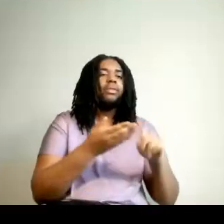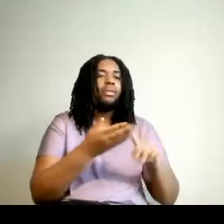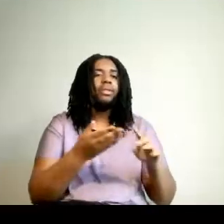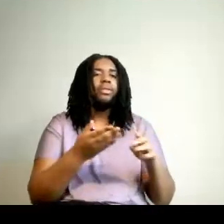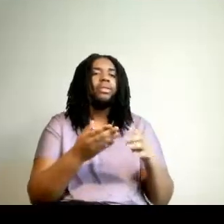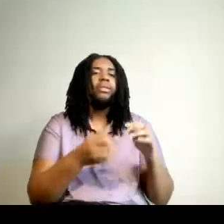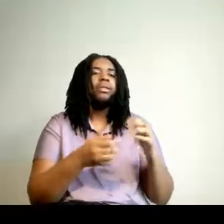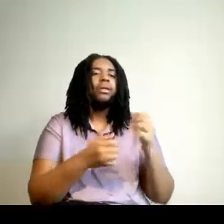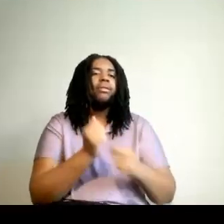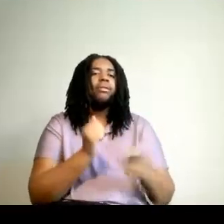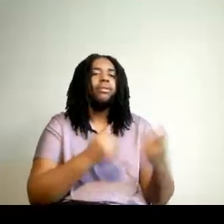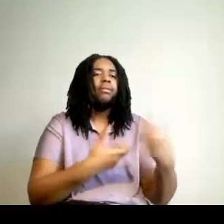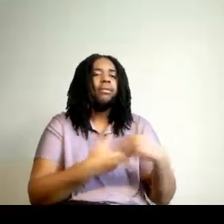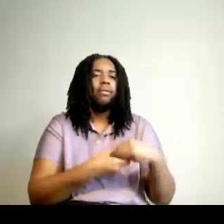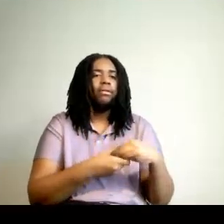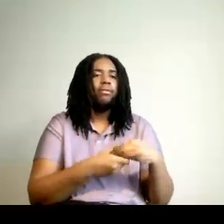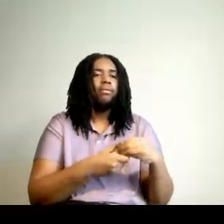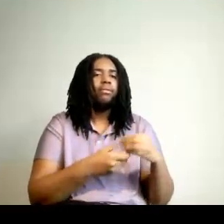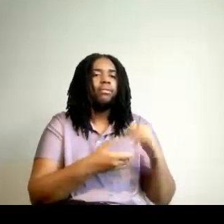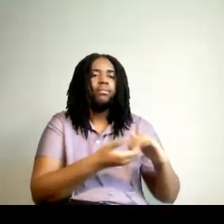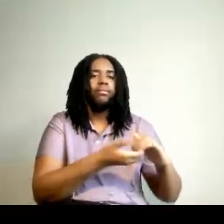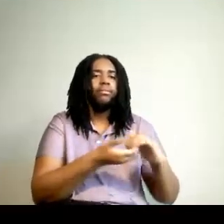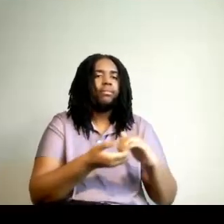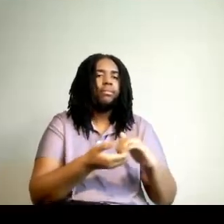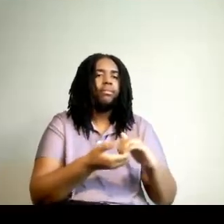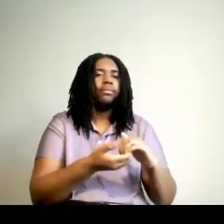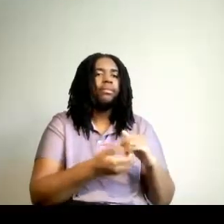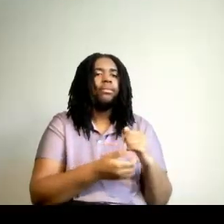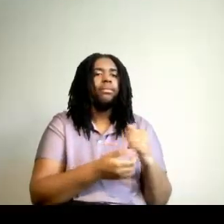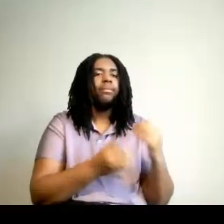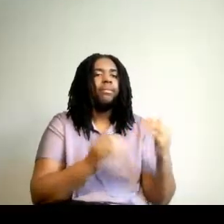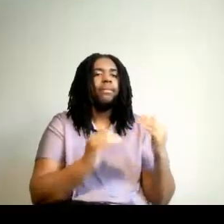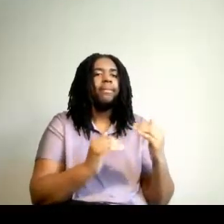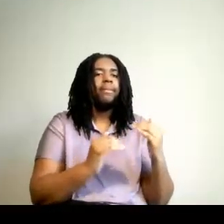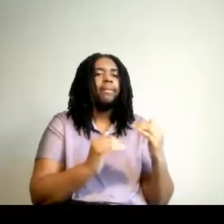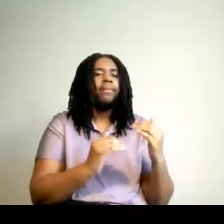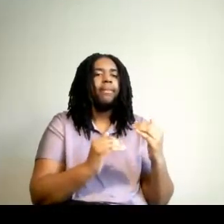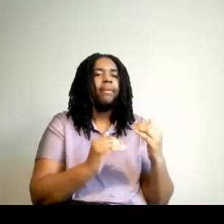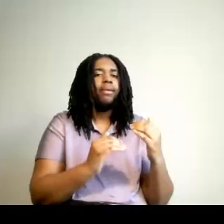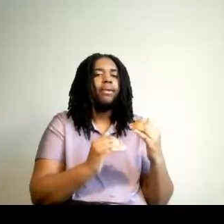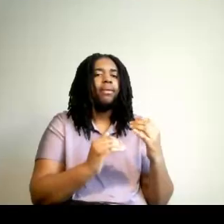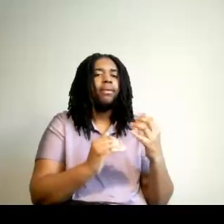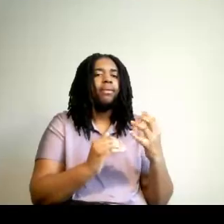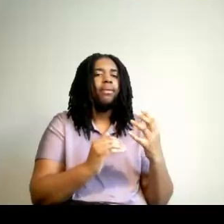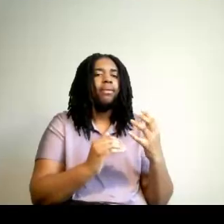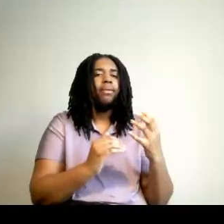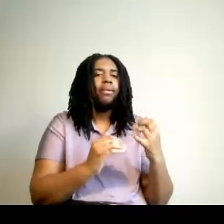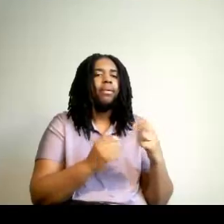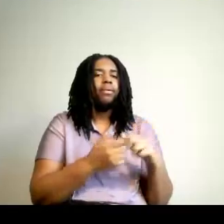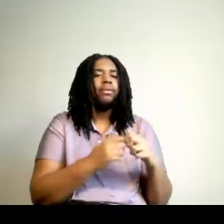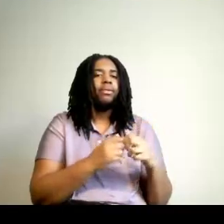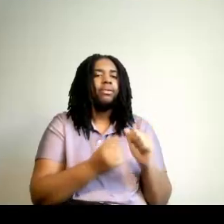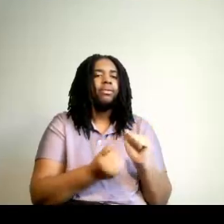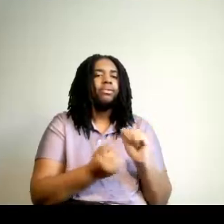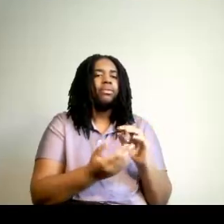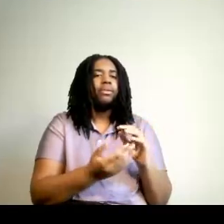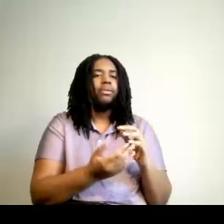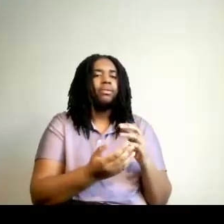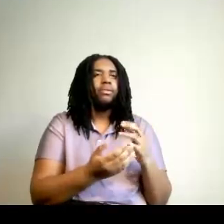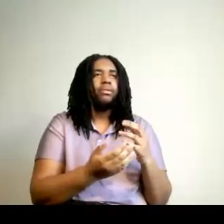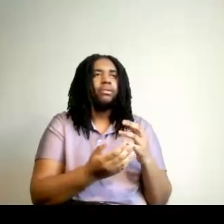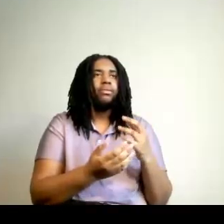different systems. We wanted these solutions to really address the root causes that Gwen and Michael have